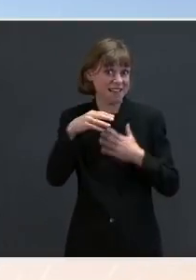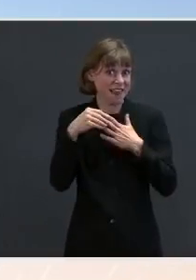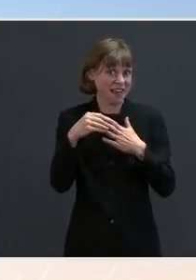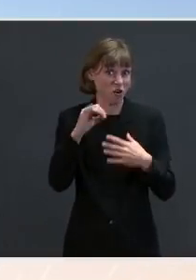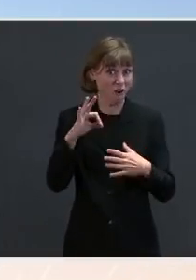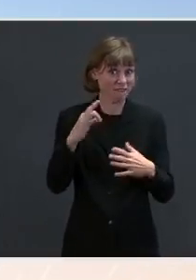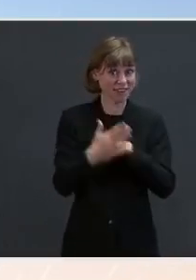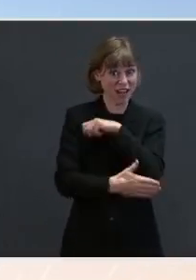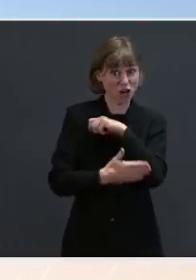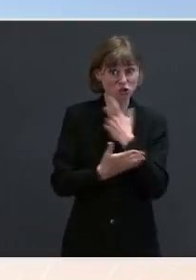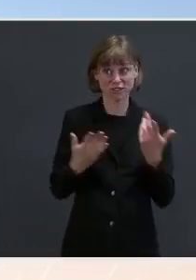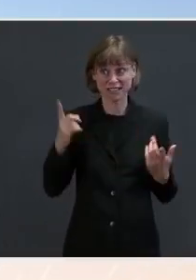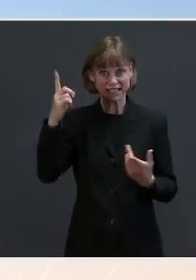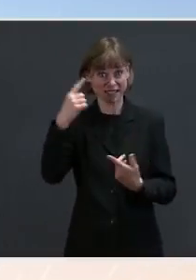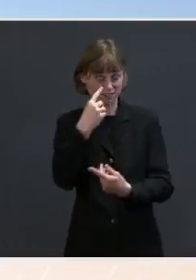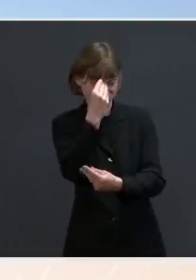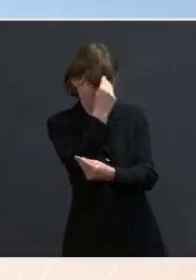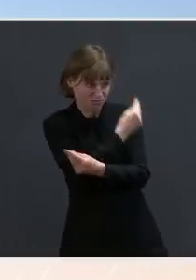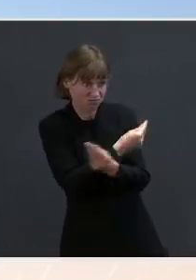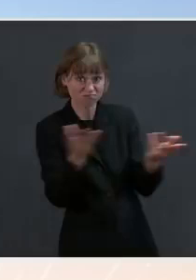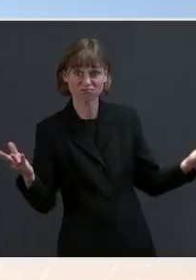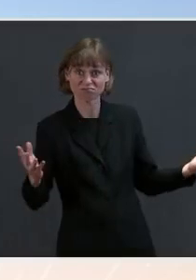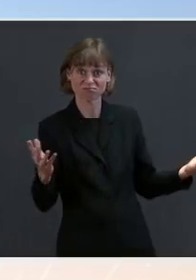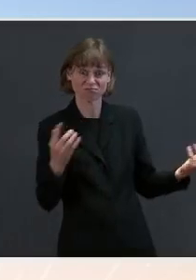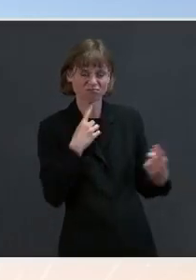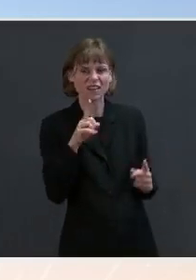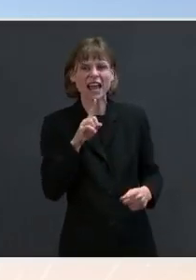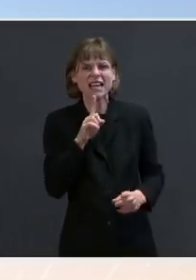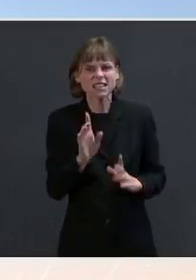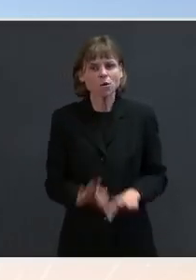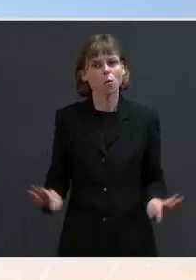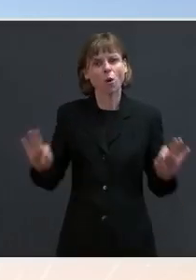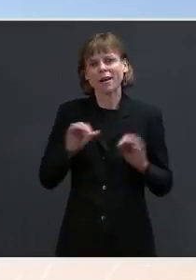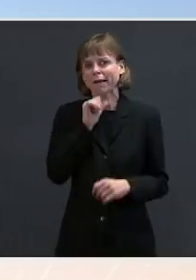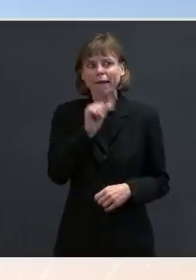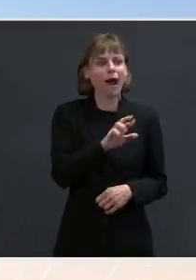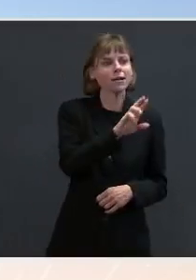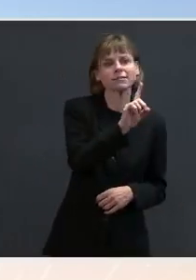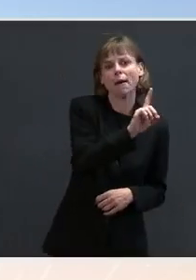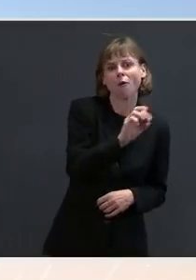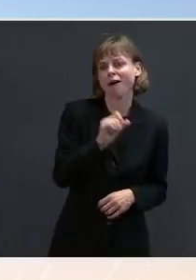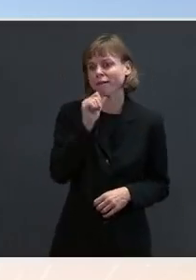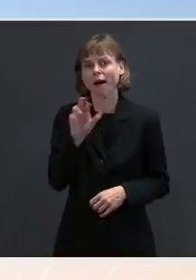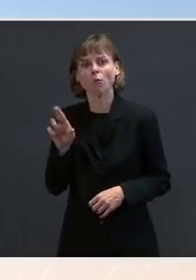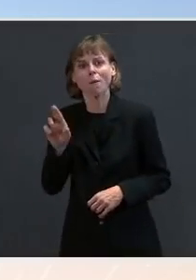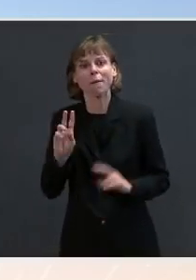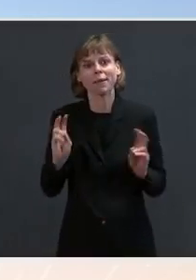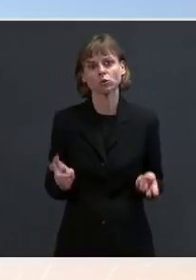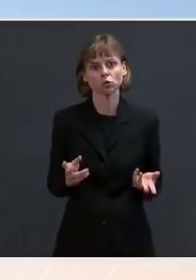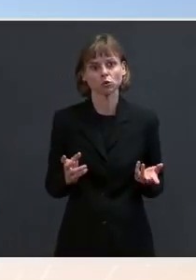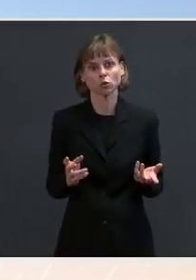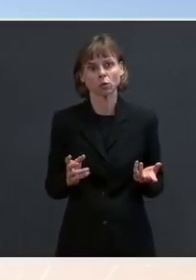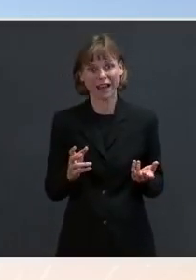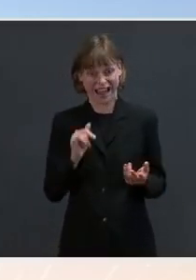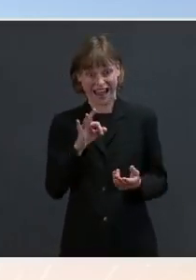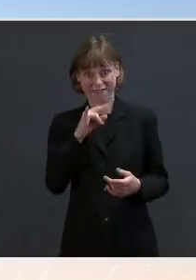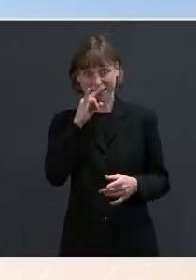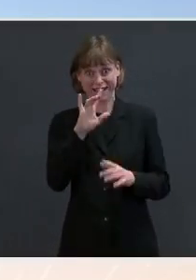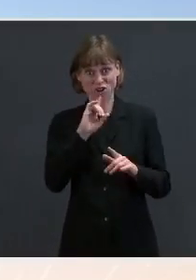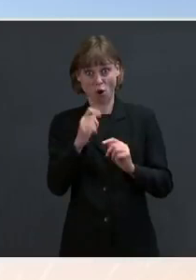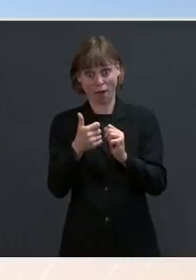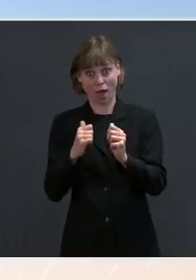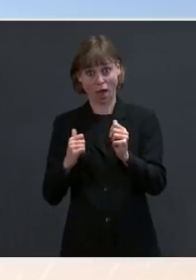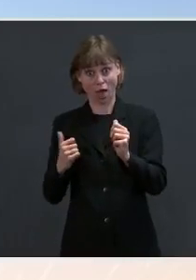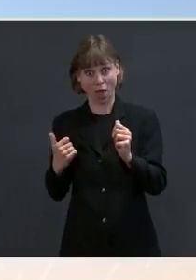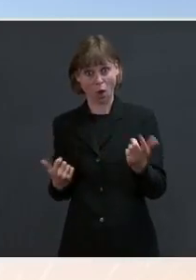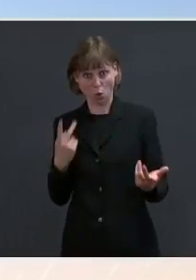he is conveying this is important. It's not a Republican or a Democratic issue whether or not our kids are behind. We have all seen the impact